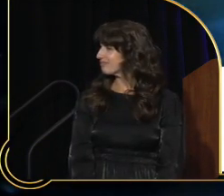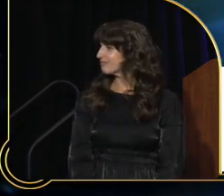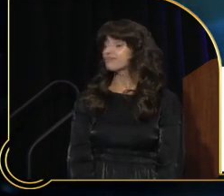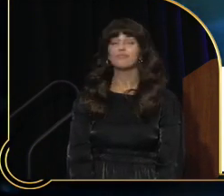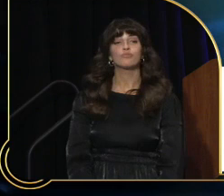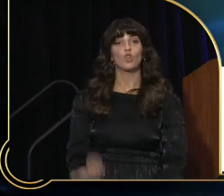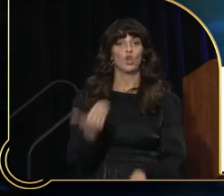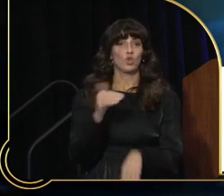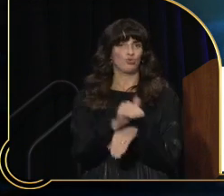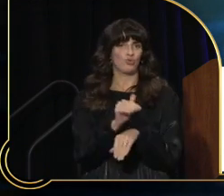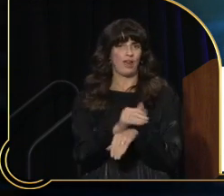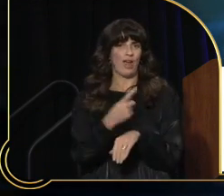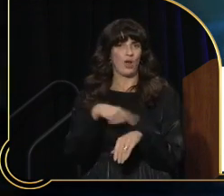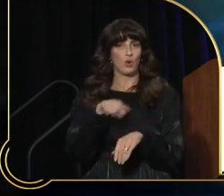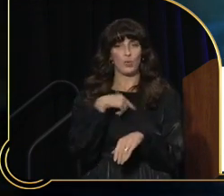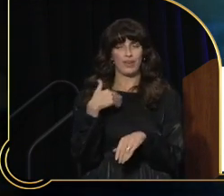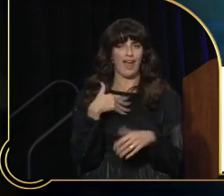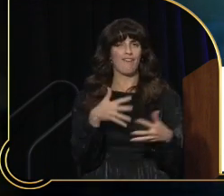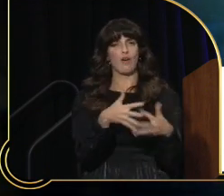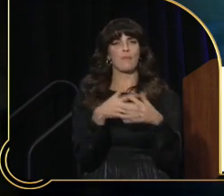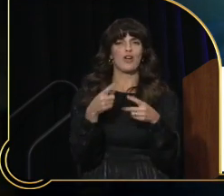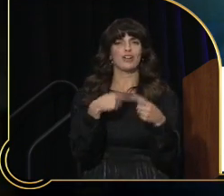Tonight, we have